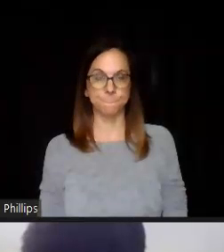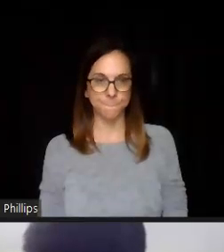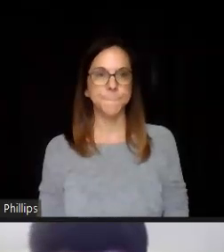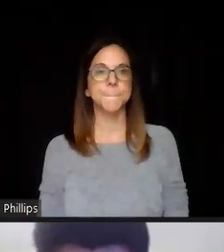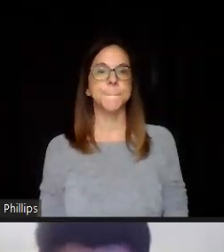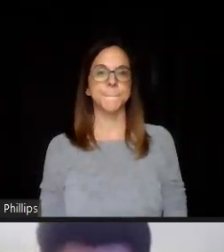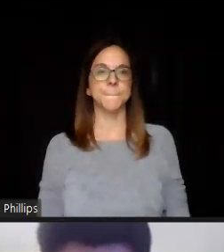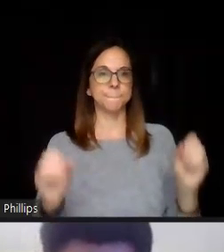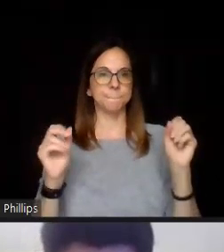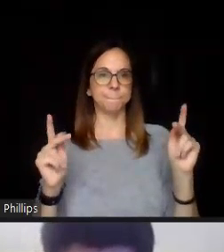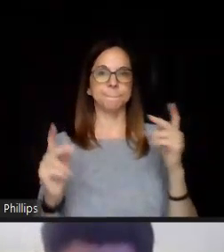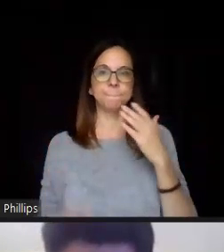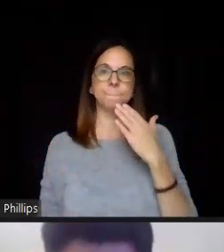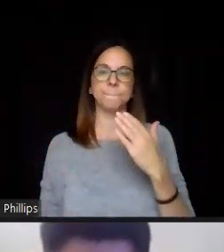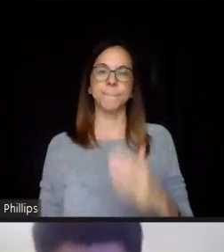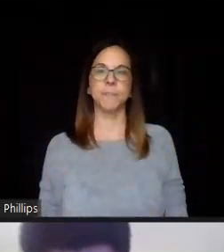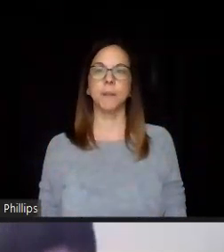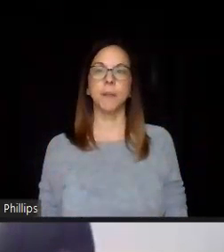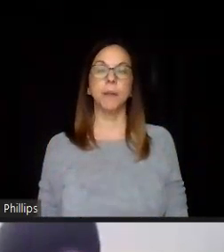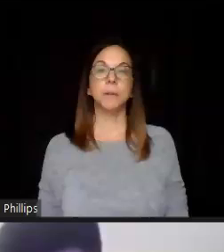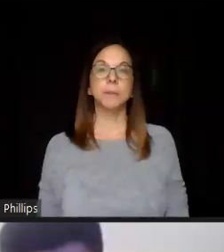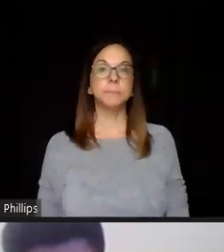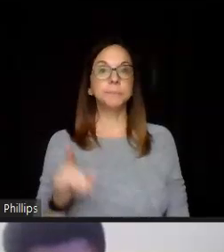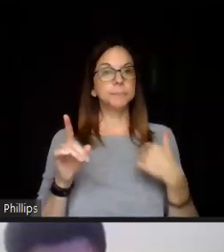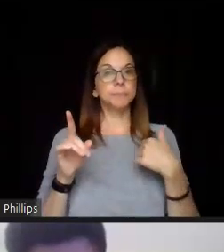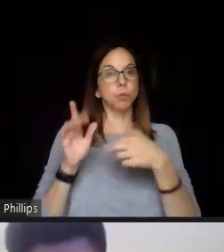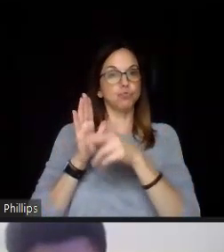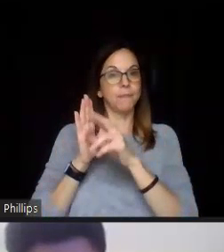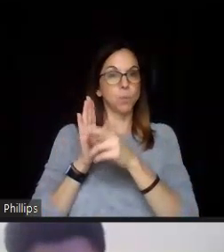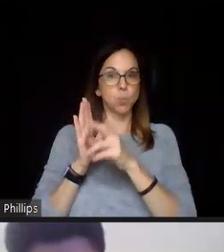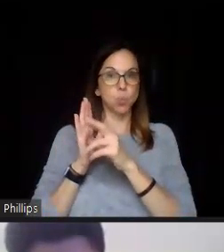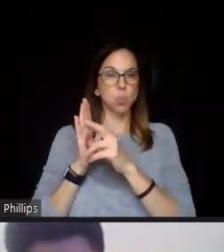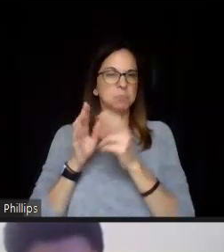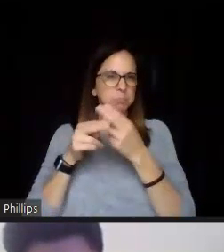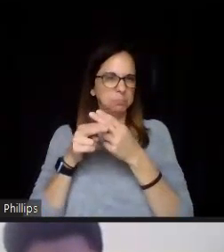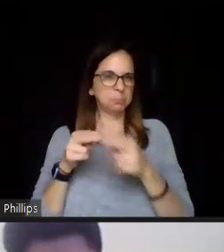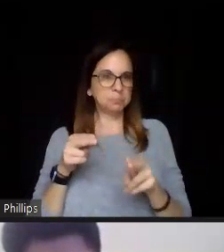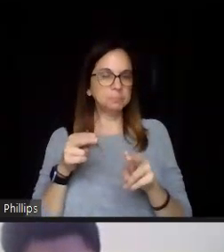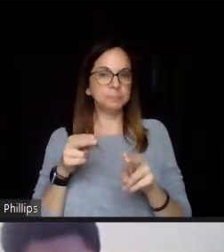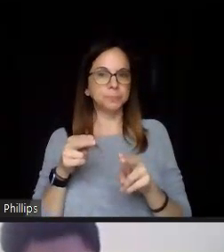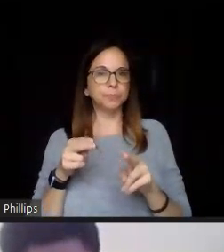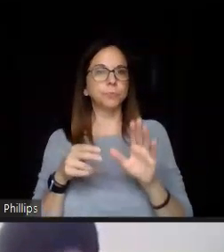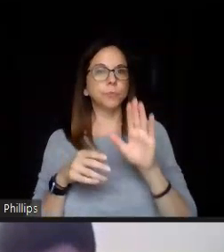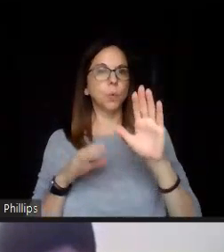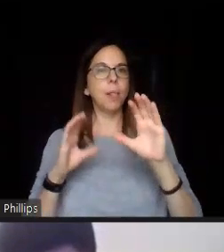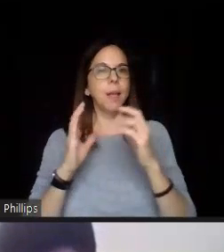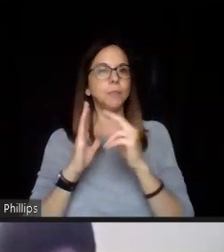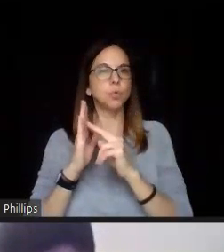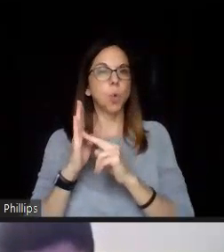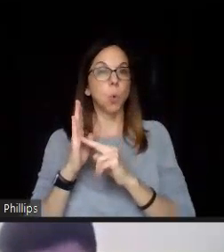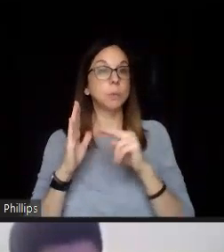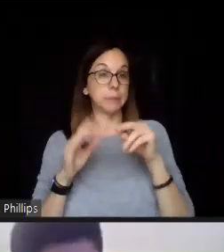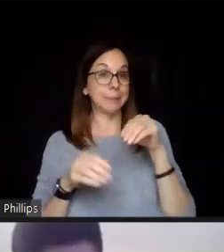Okay, good. So I'm going to review with you just briefly your class notes that are